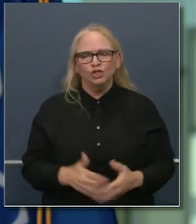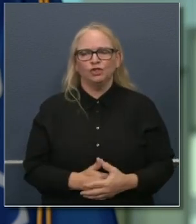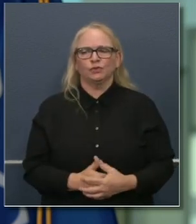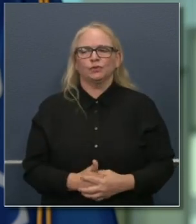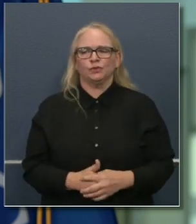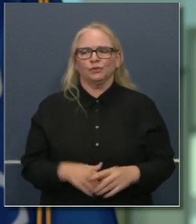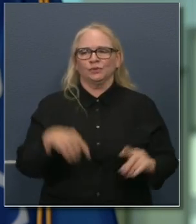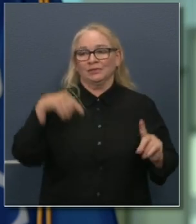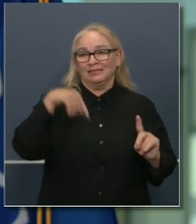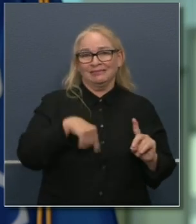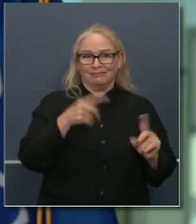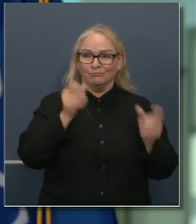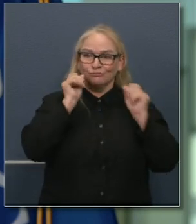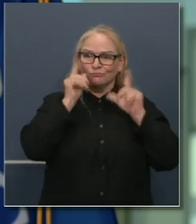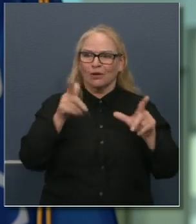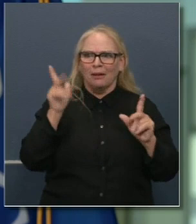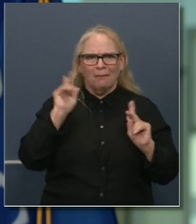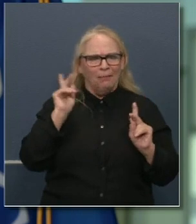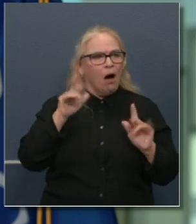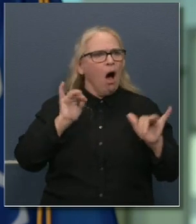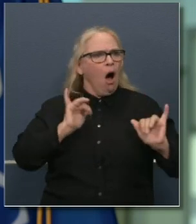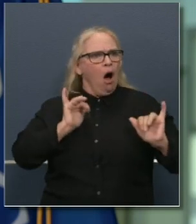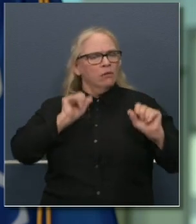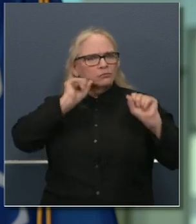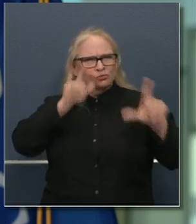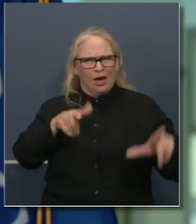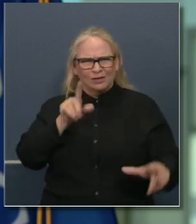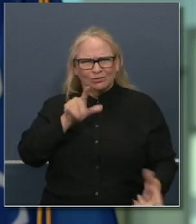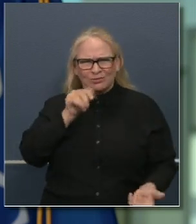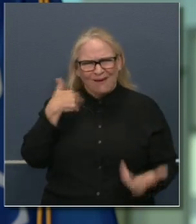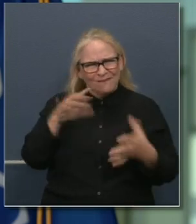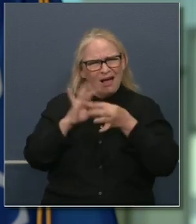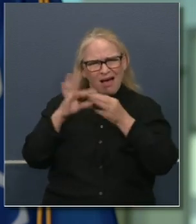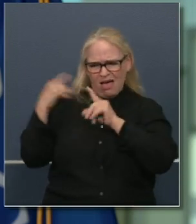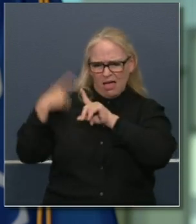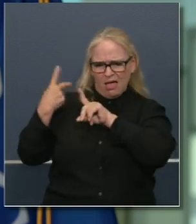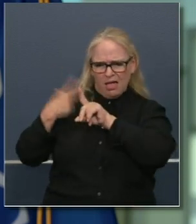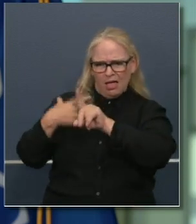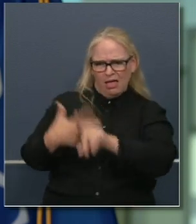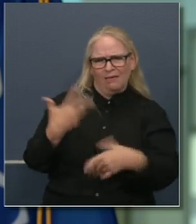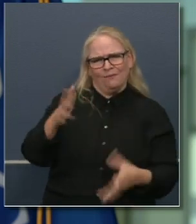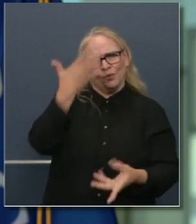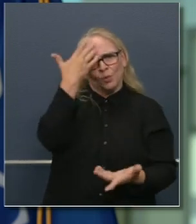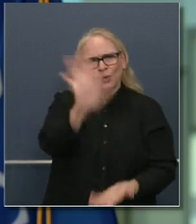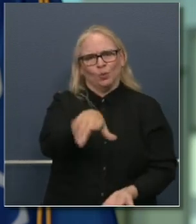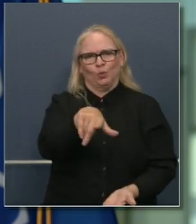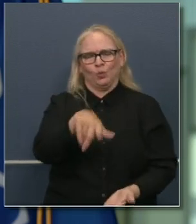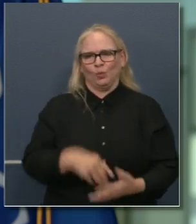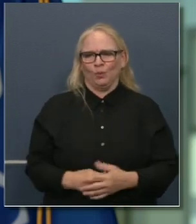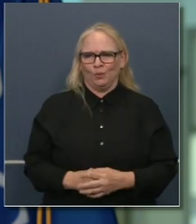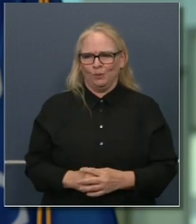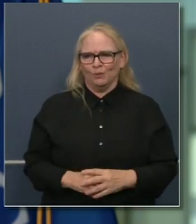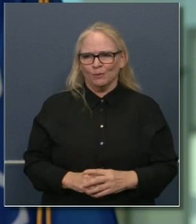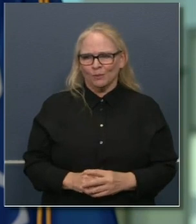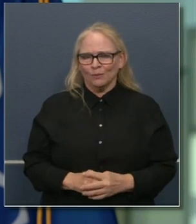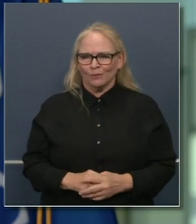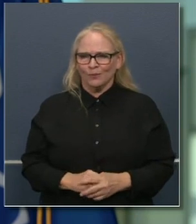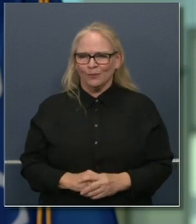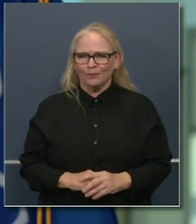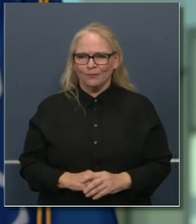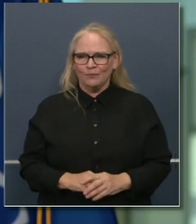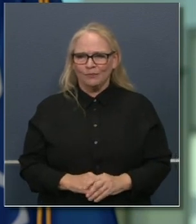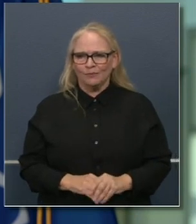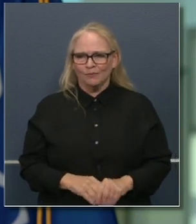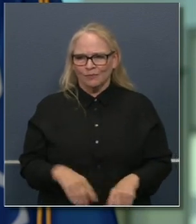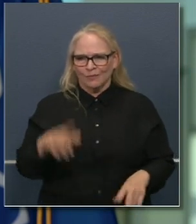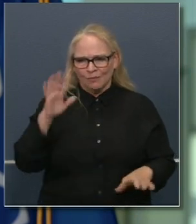a shock just a few weeks before the school year. Now, the expectation that we're doing in all the monitoring